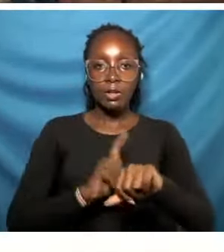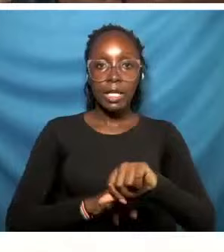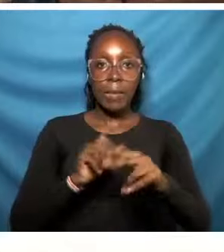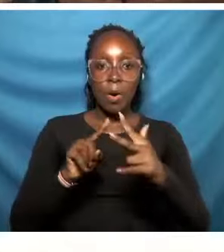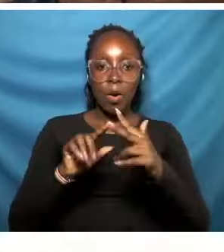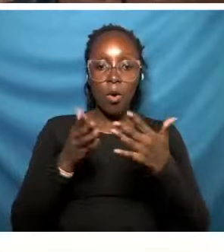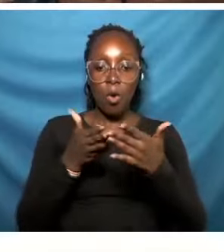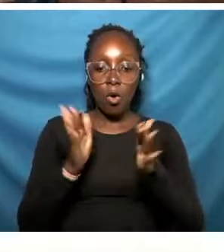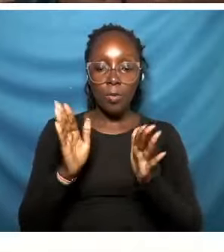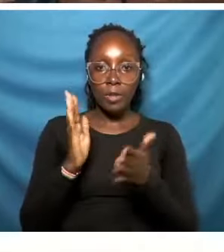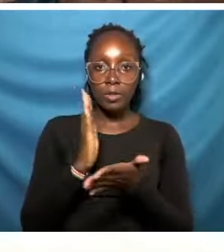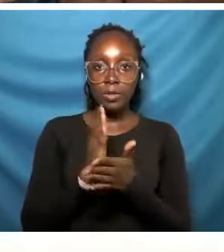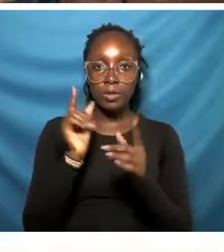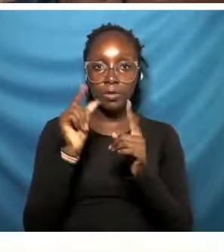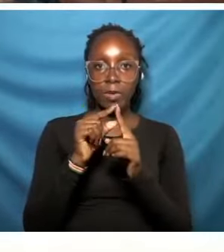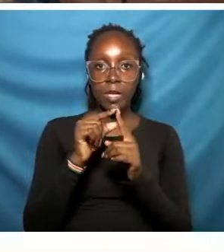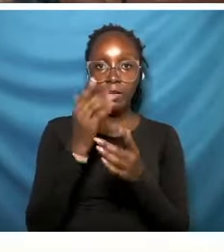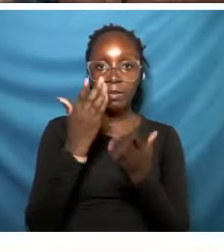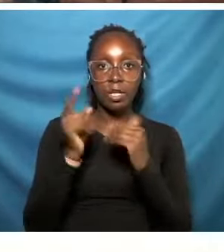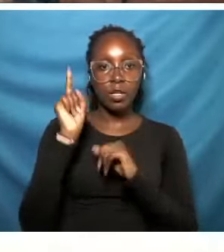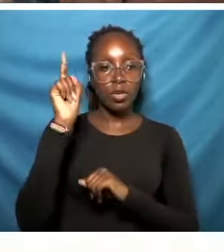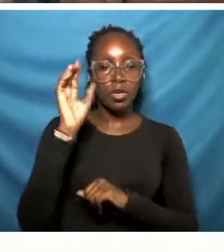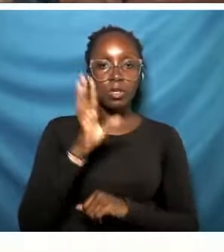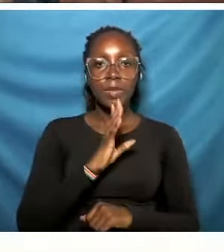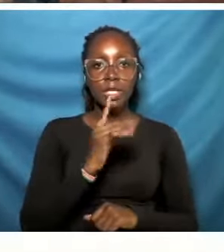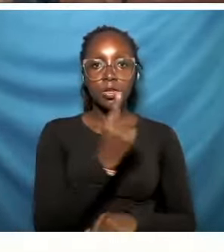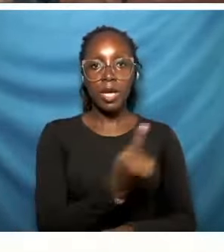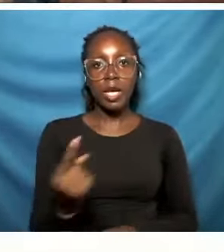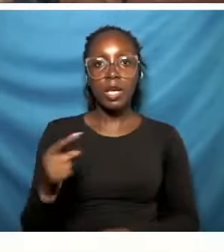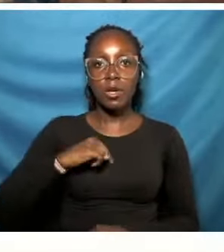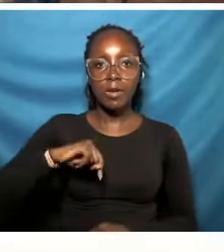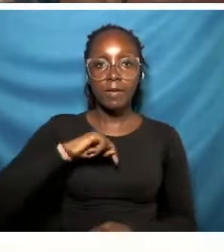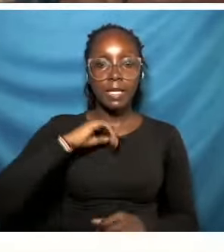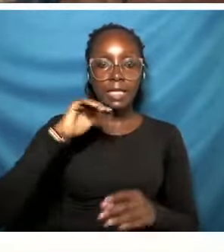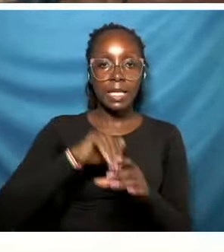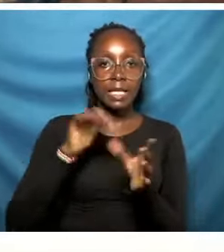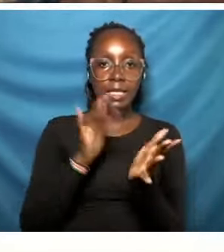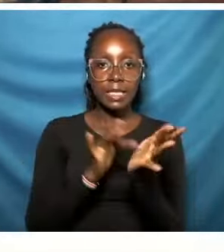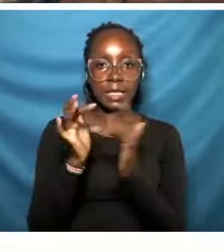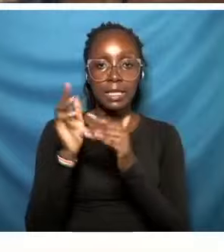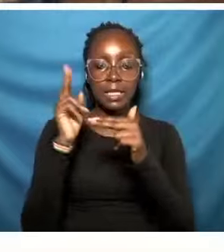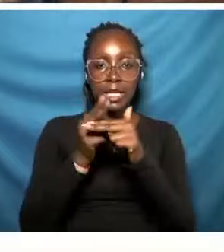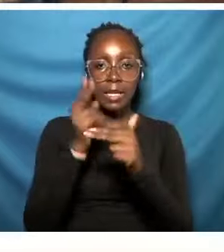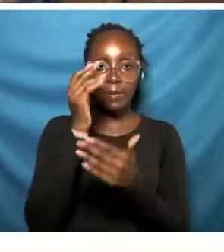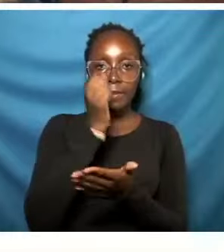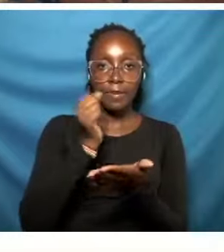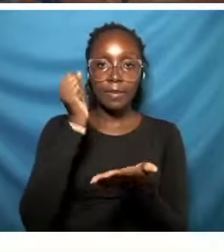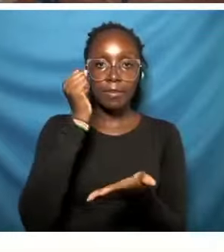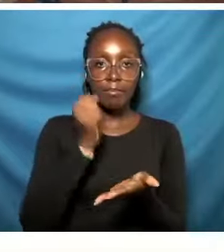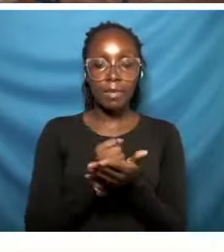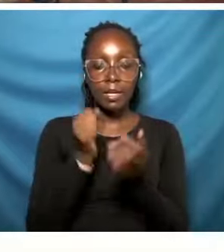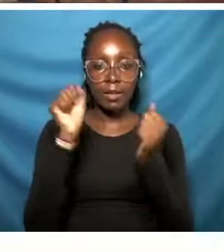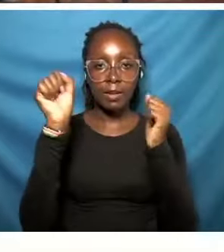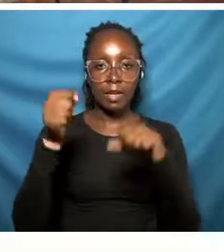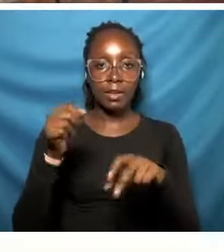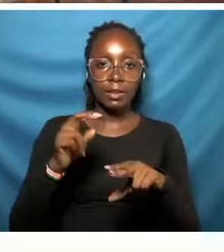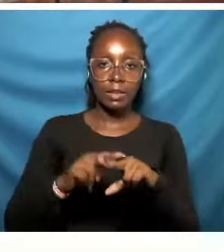to each one of us in Jesus' most precious name. Amen. Please be